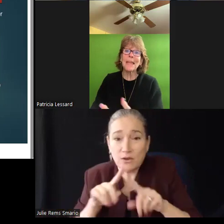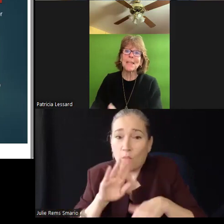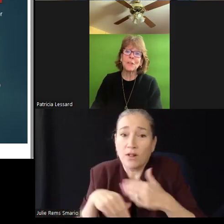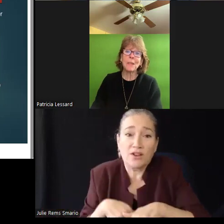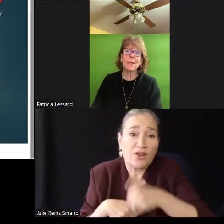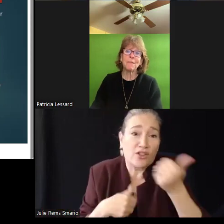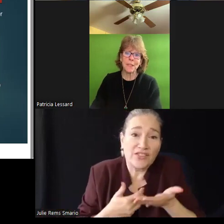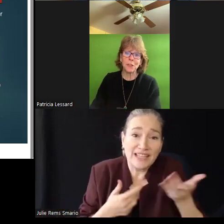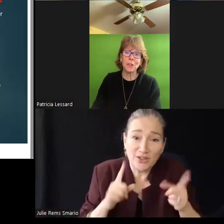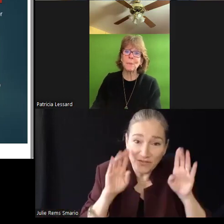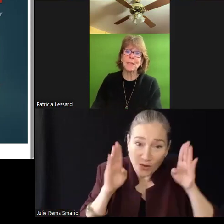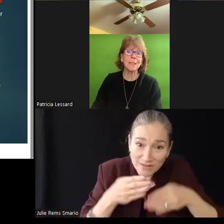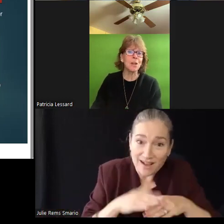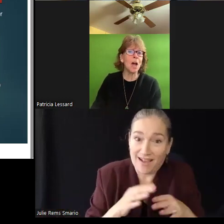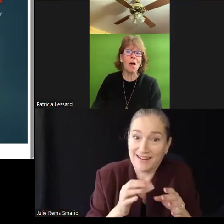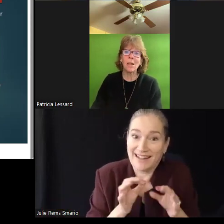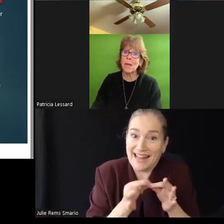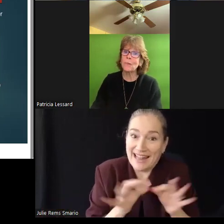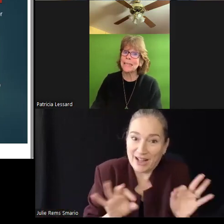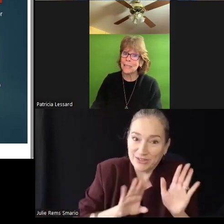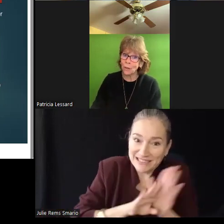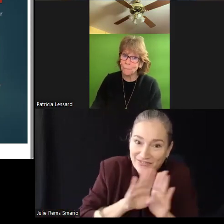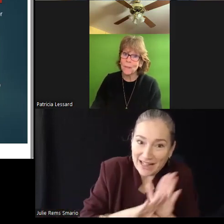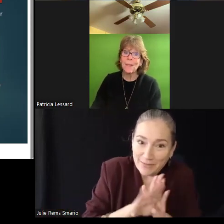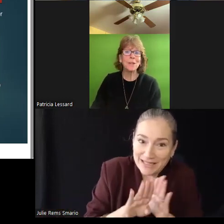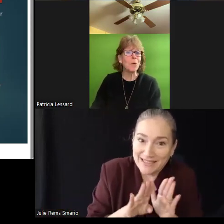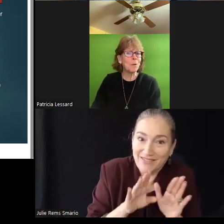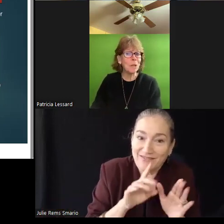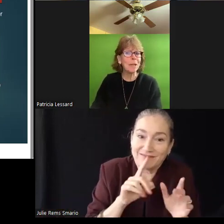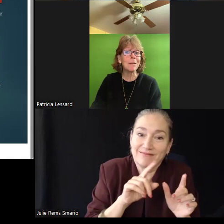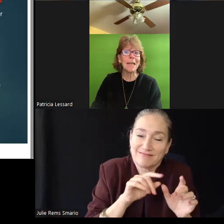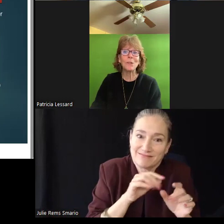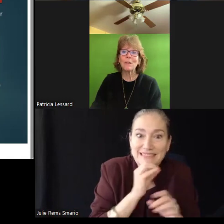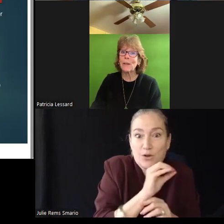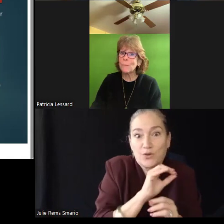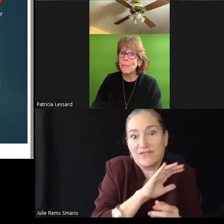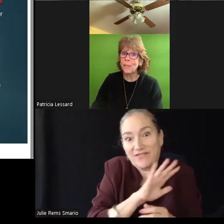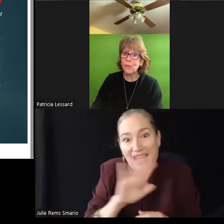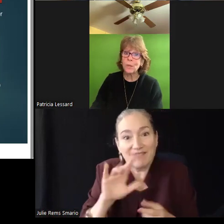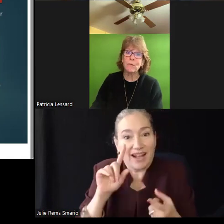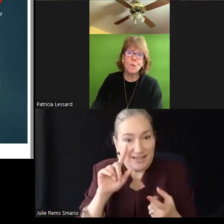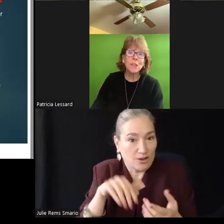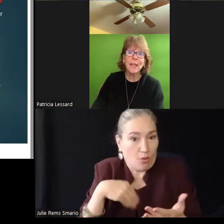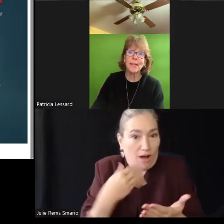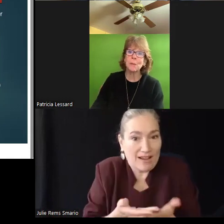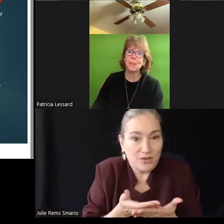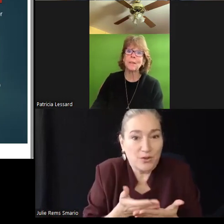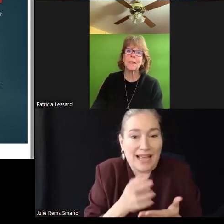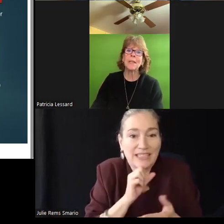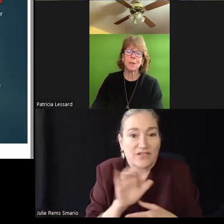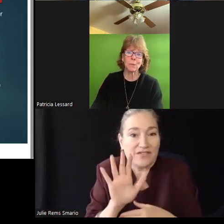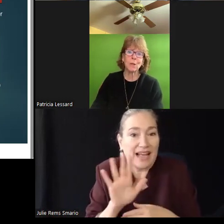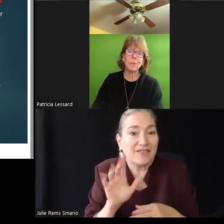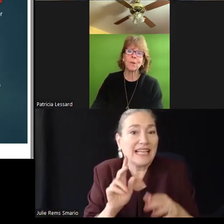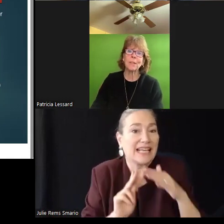when they get to be physicians, because it's not all about the ear. You know, we were talking about language development, and you reinforce that, especially